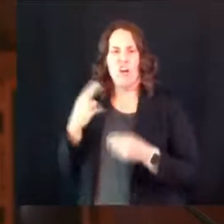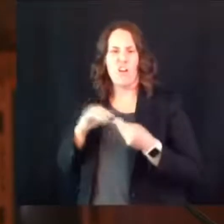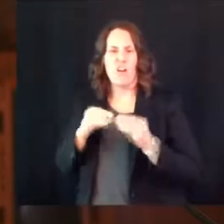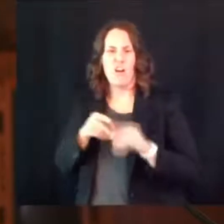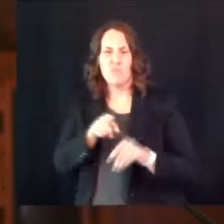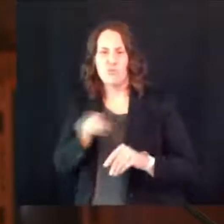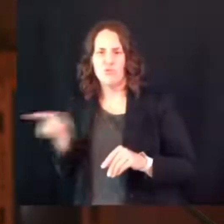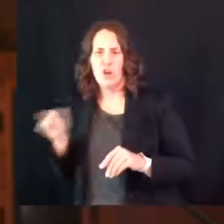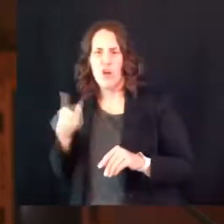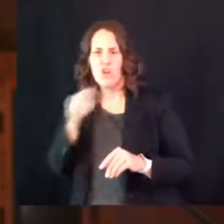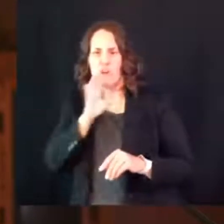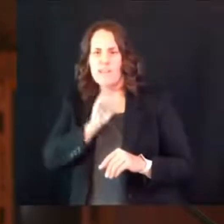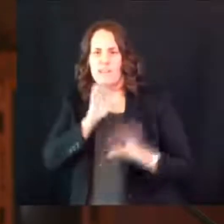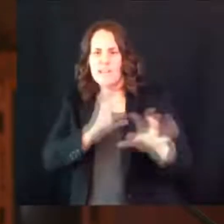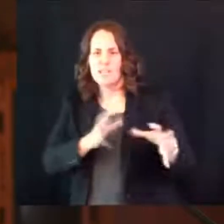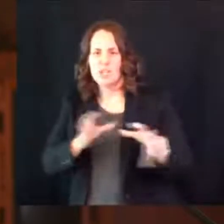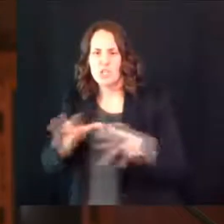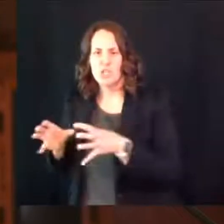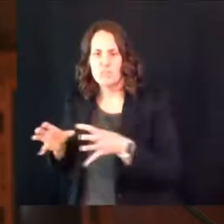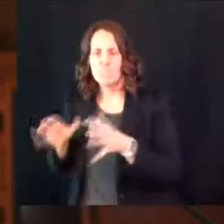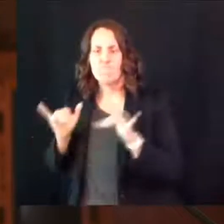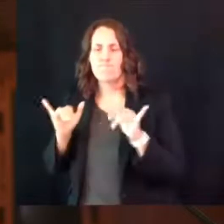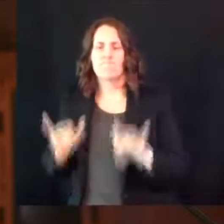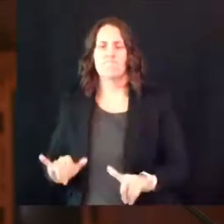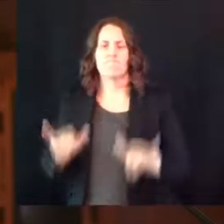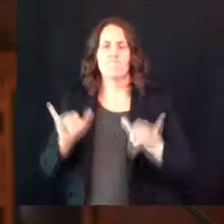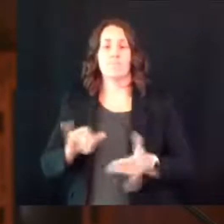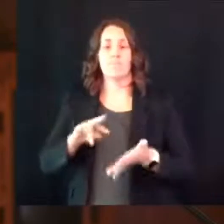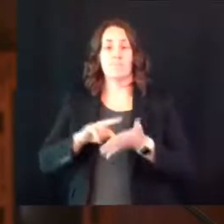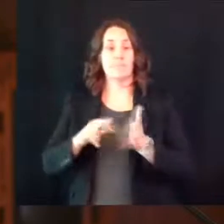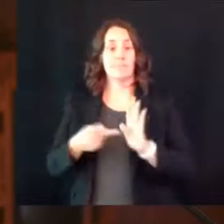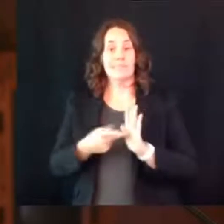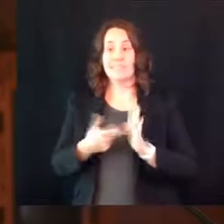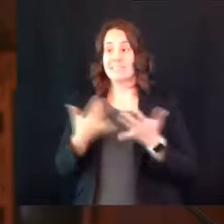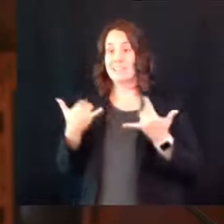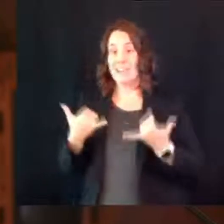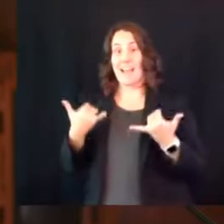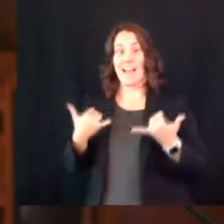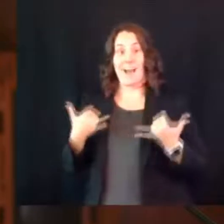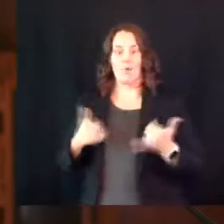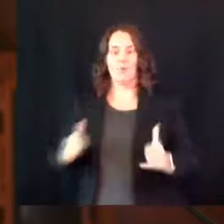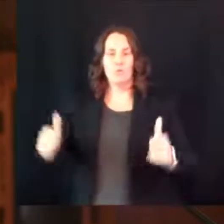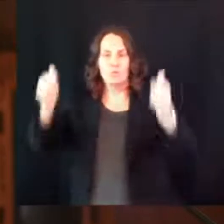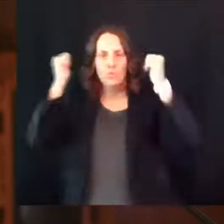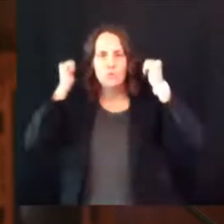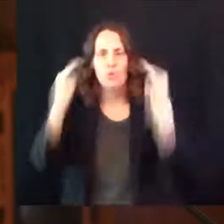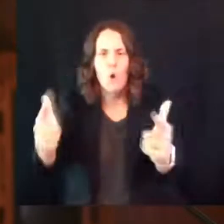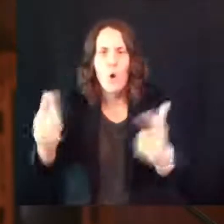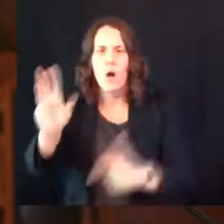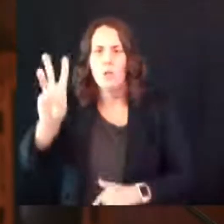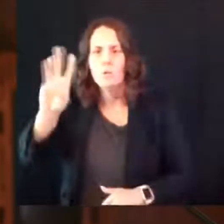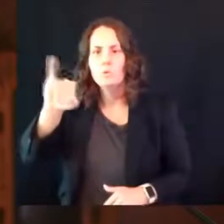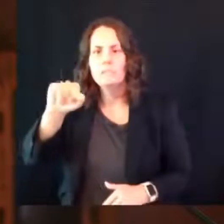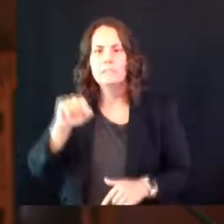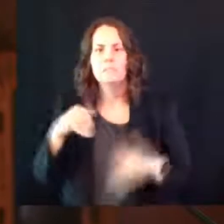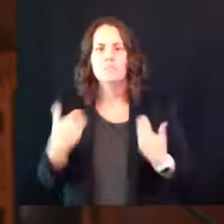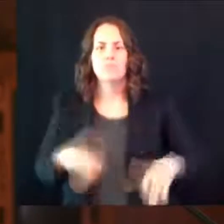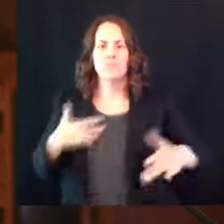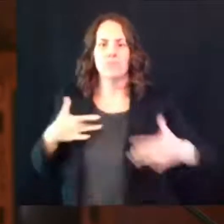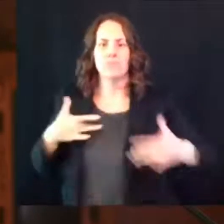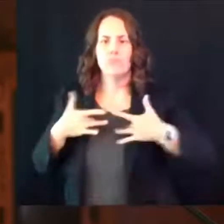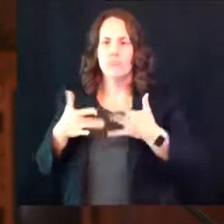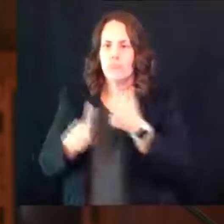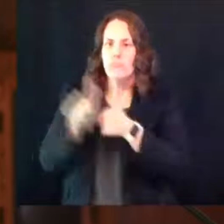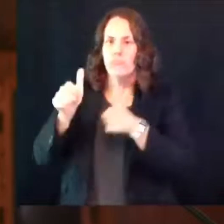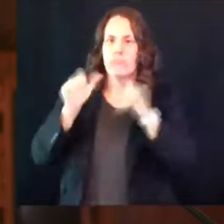March, not only have we seen a rise in cases broadly, but we have seen